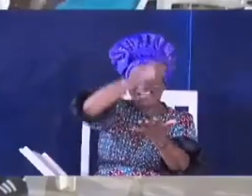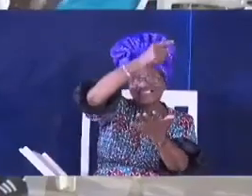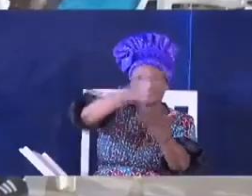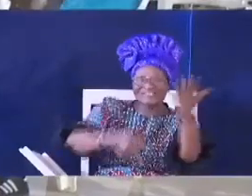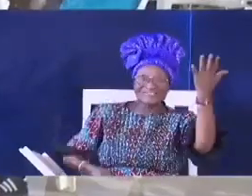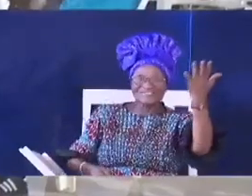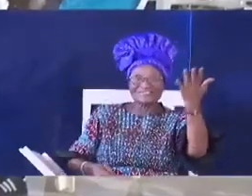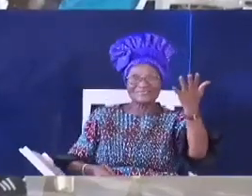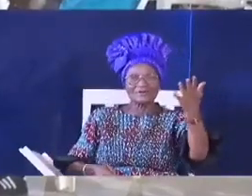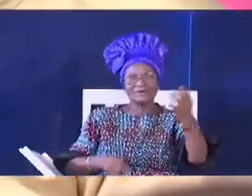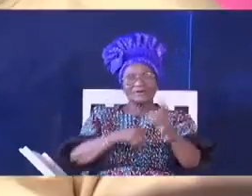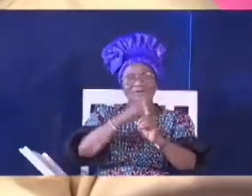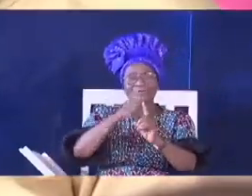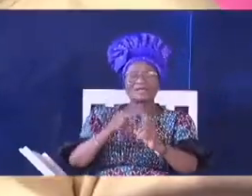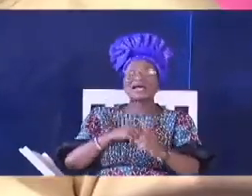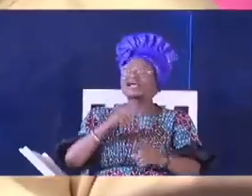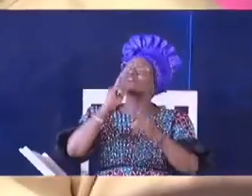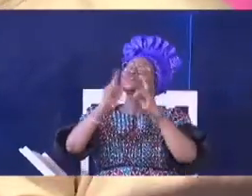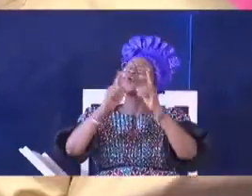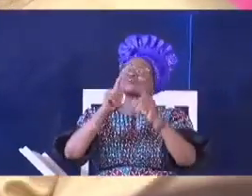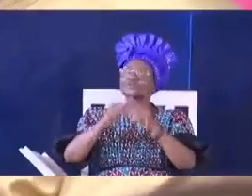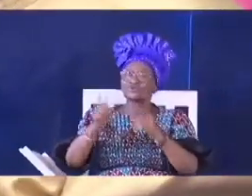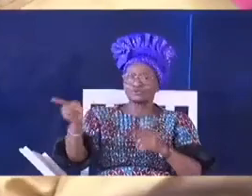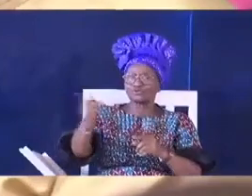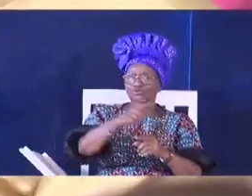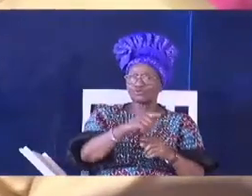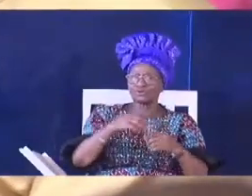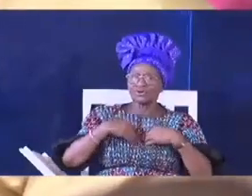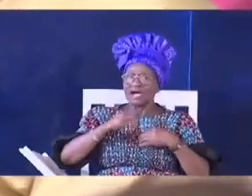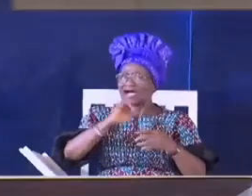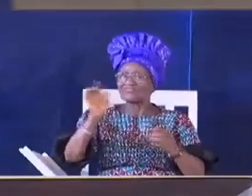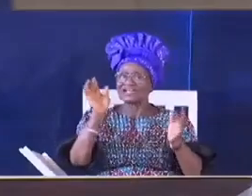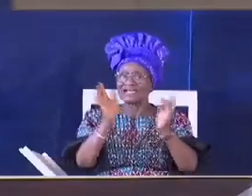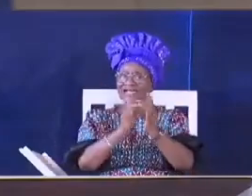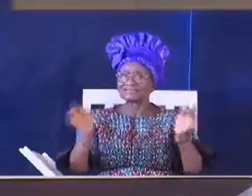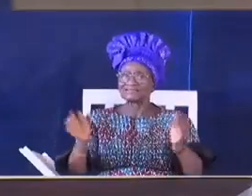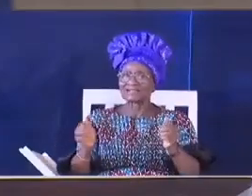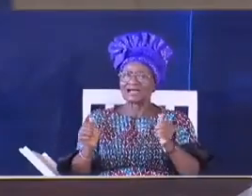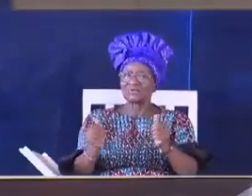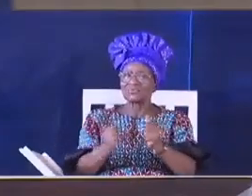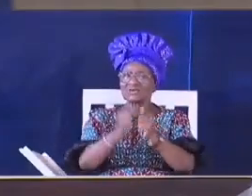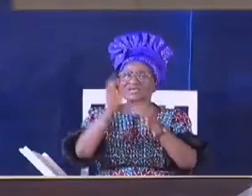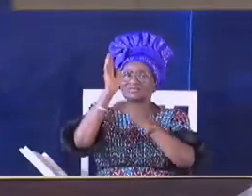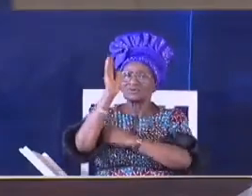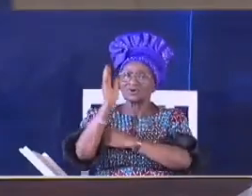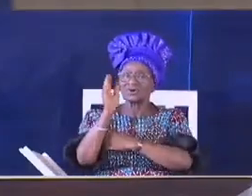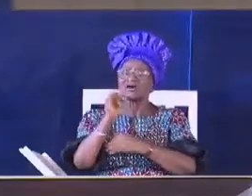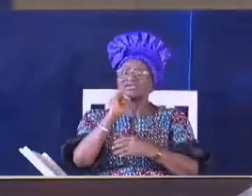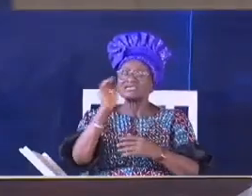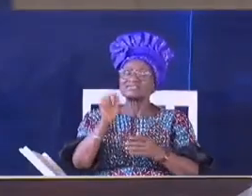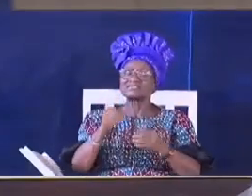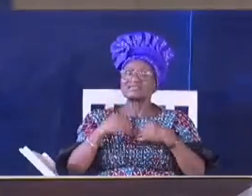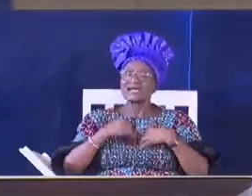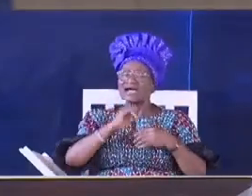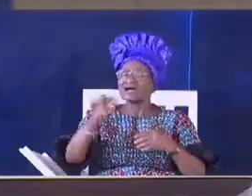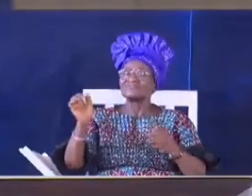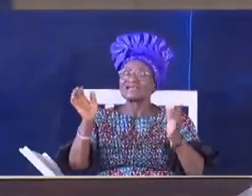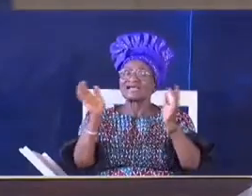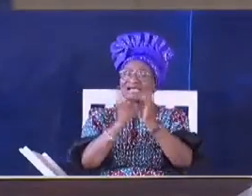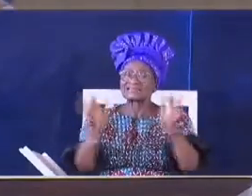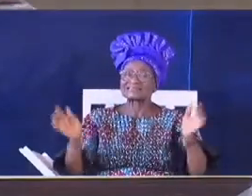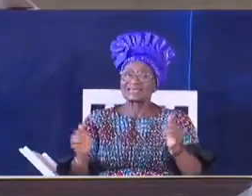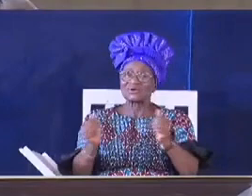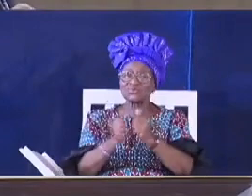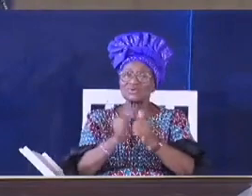You see, when I talk to you about having an encounter with God, I'm talking about having an encounter with someone who does his own